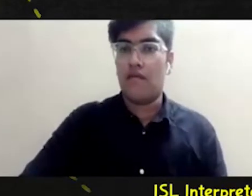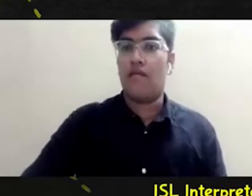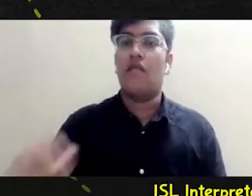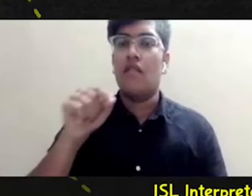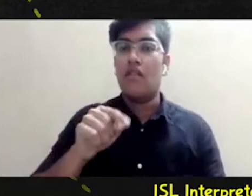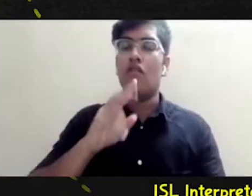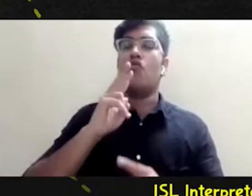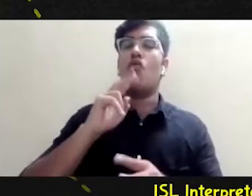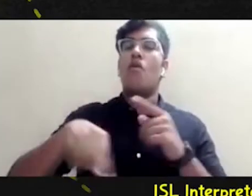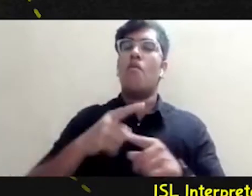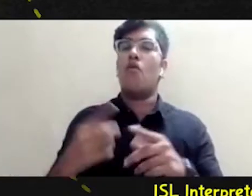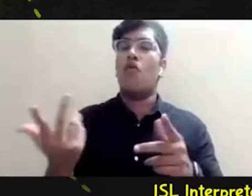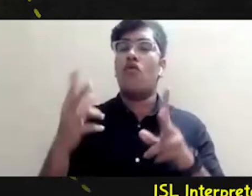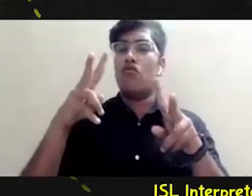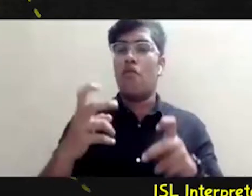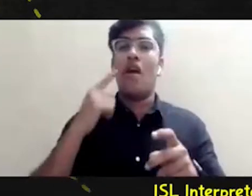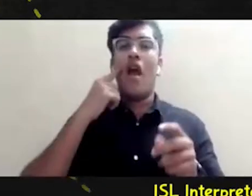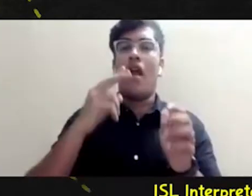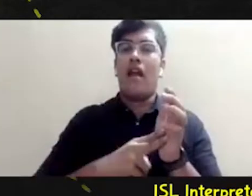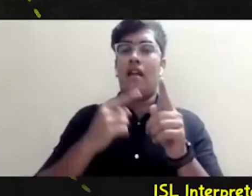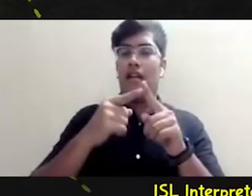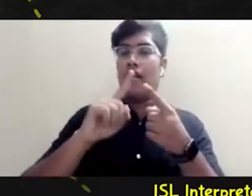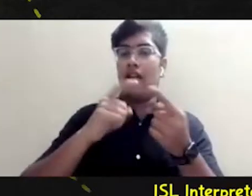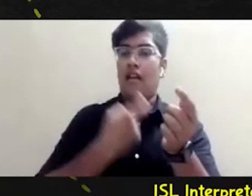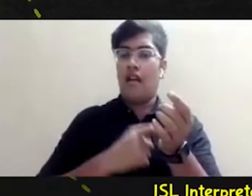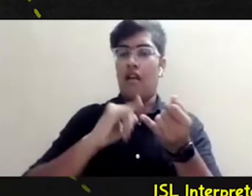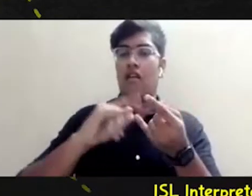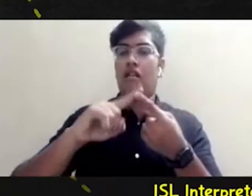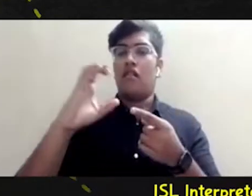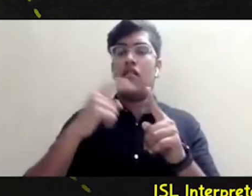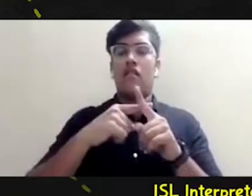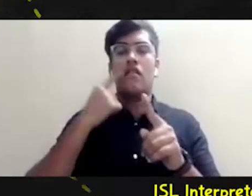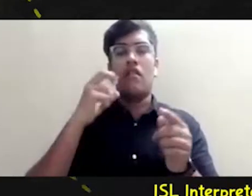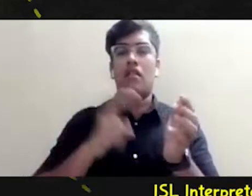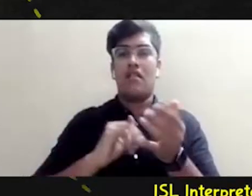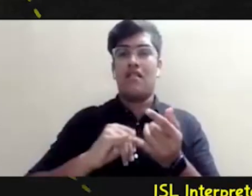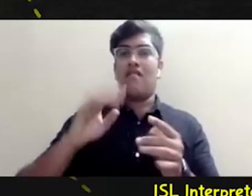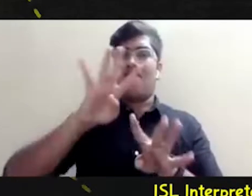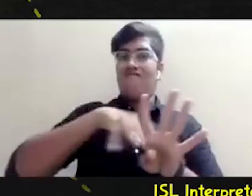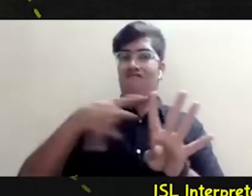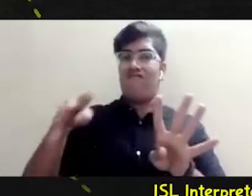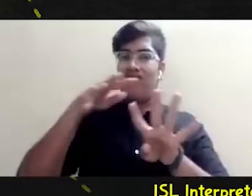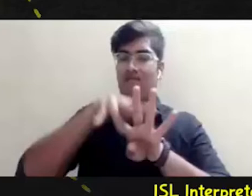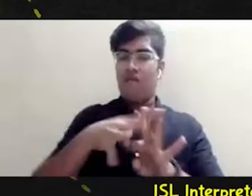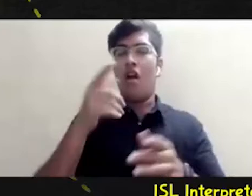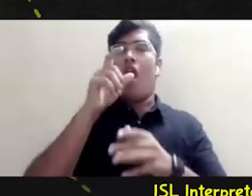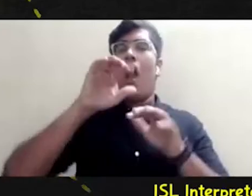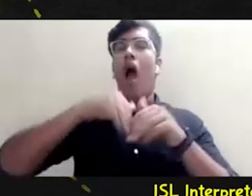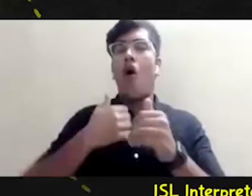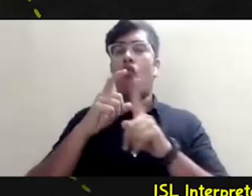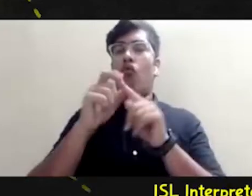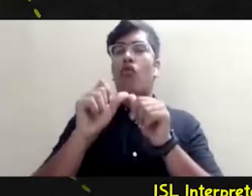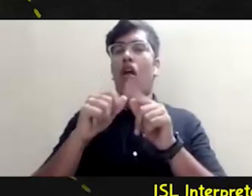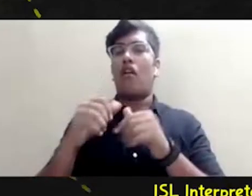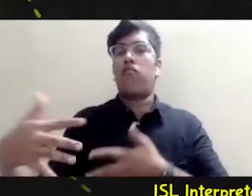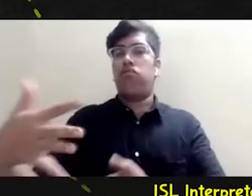like intersections, like there are a lot of intersectional data we need from different communities. How do we do that? What